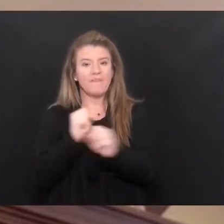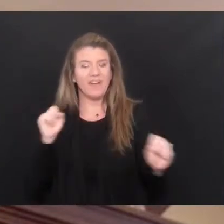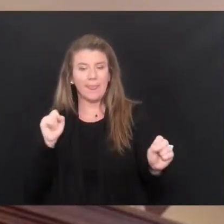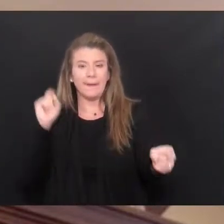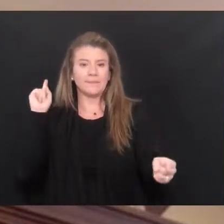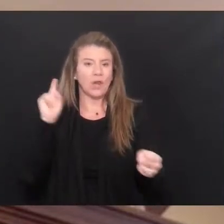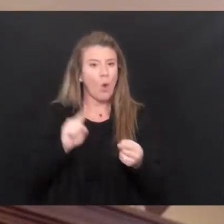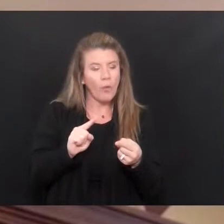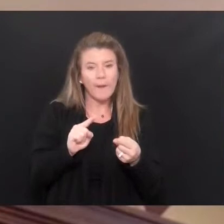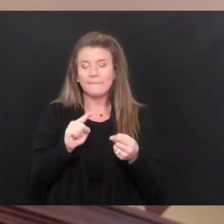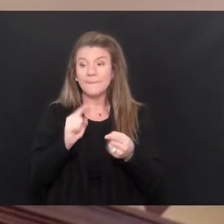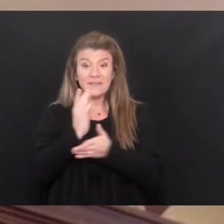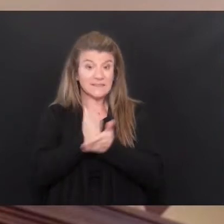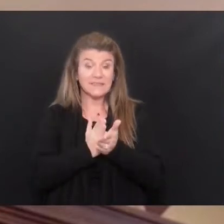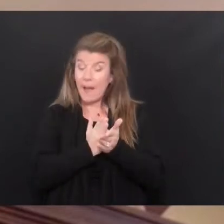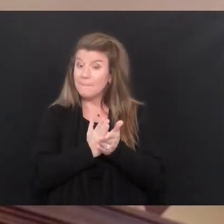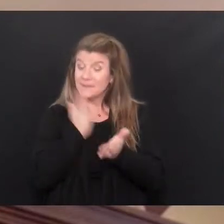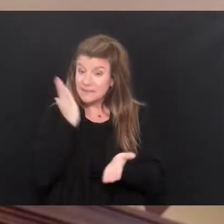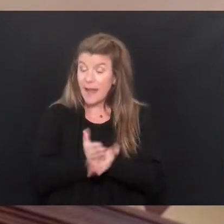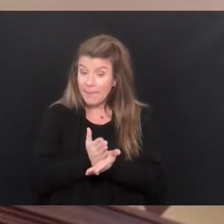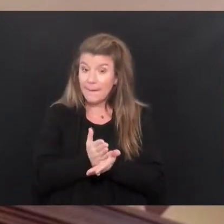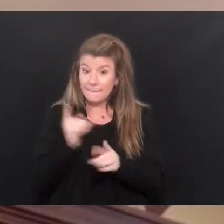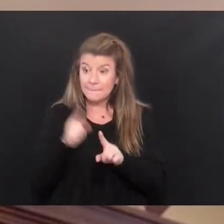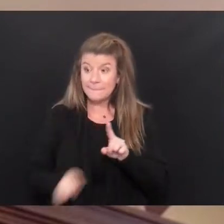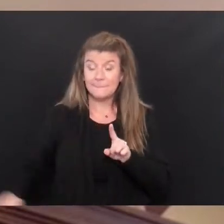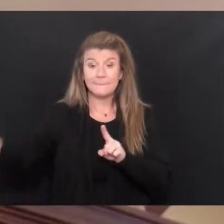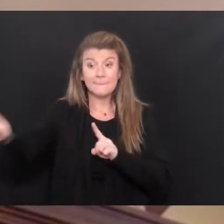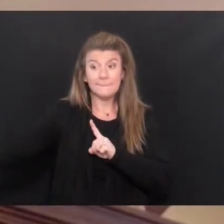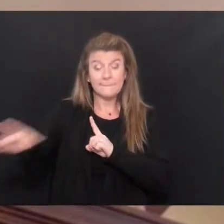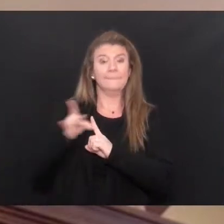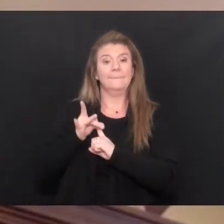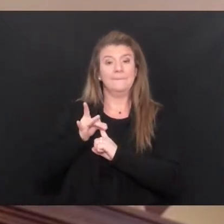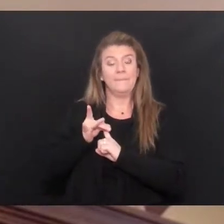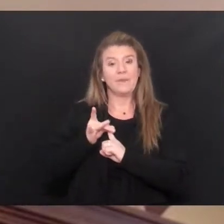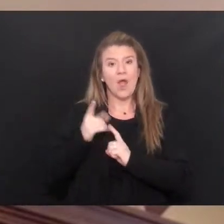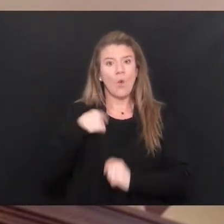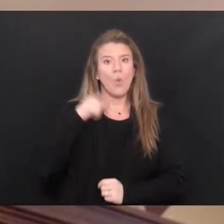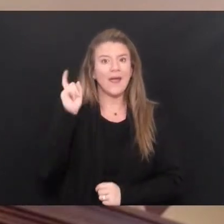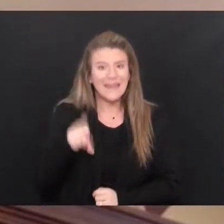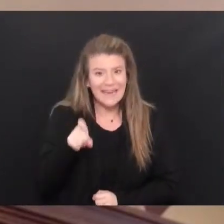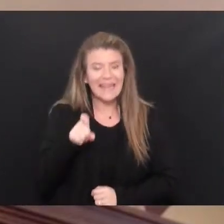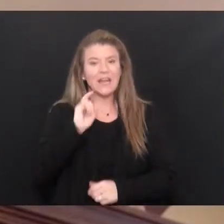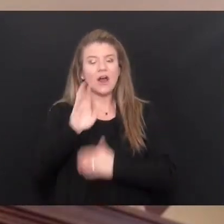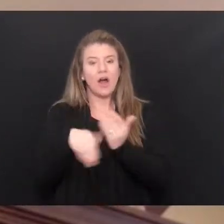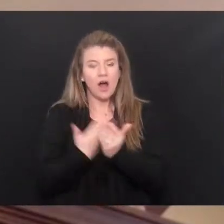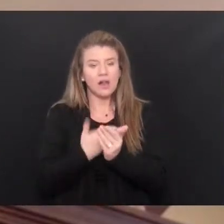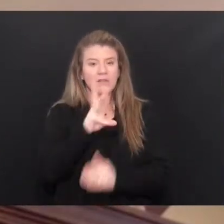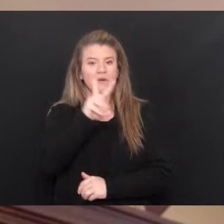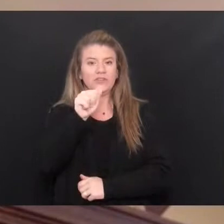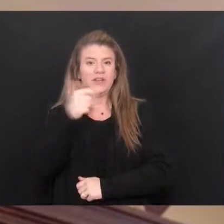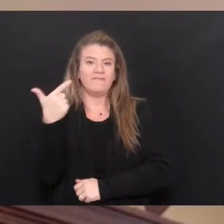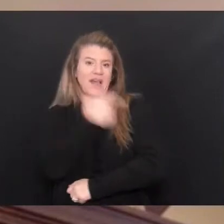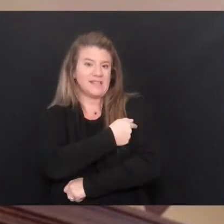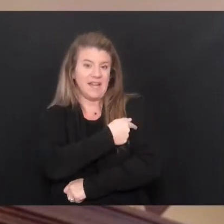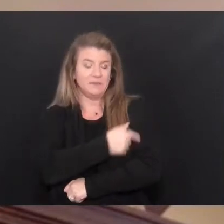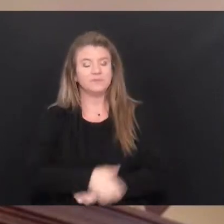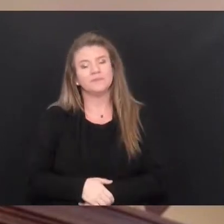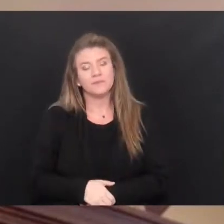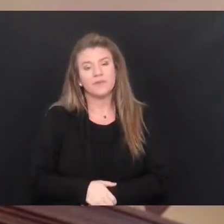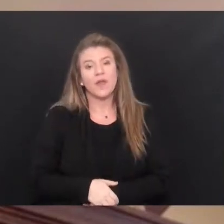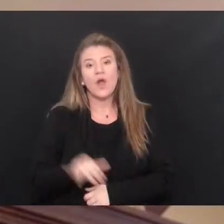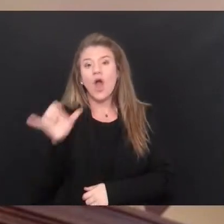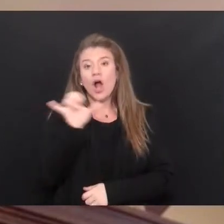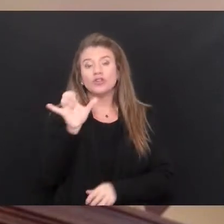them, and in some cases stop them. And we need to get West Virginia vaccinated. The other thing I think